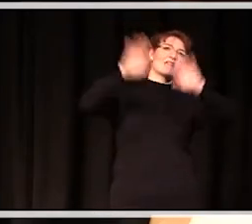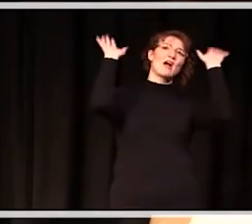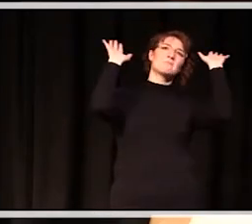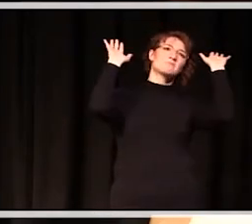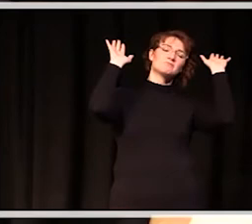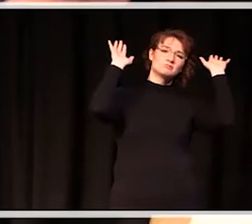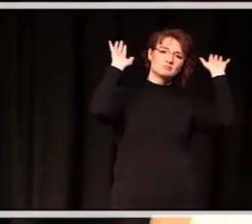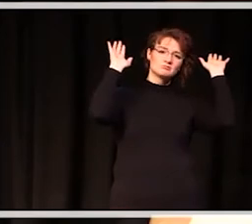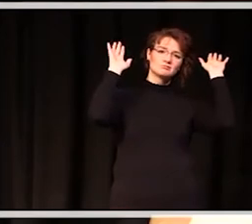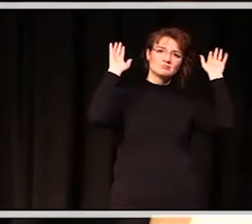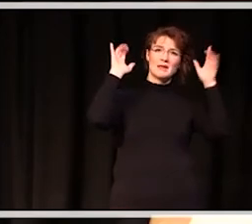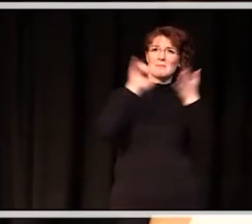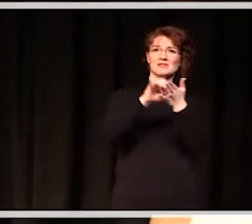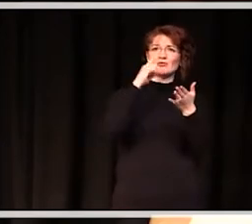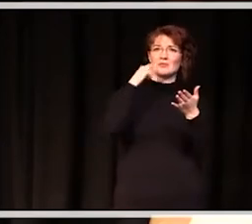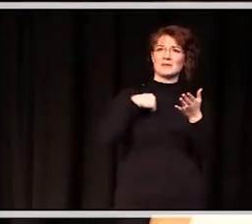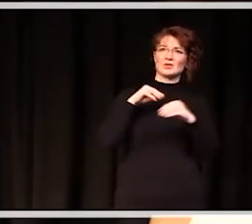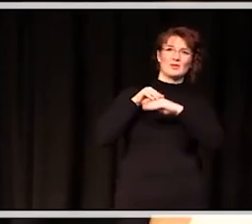can we even make a difference?